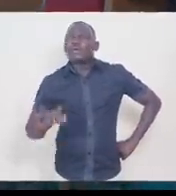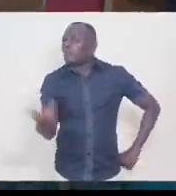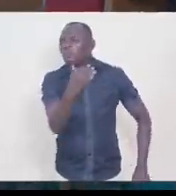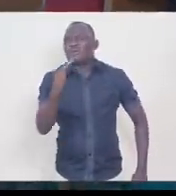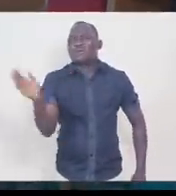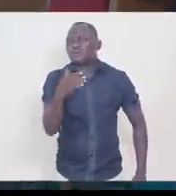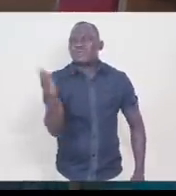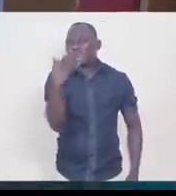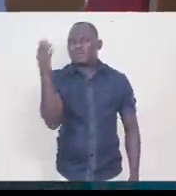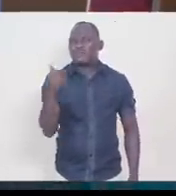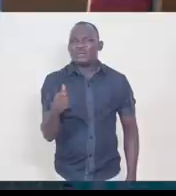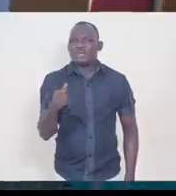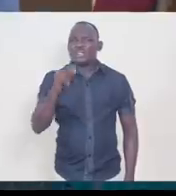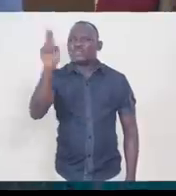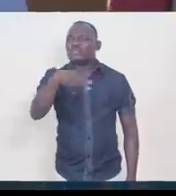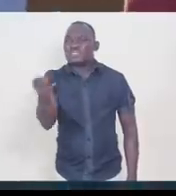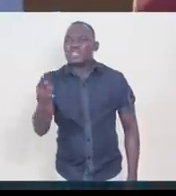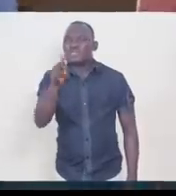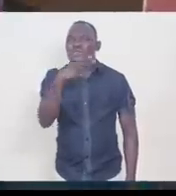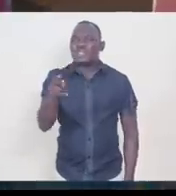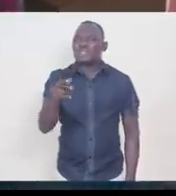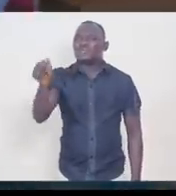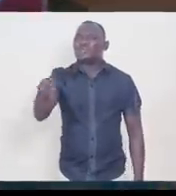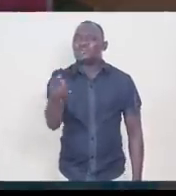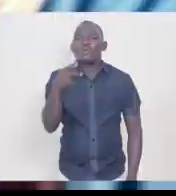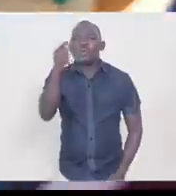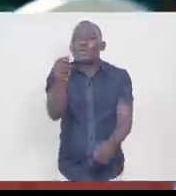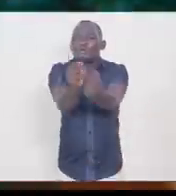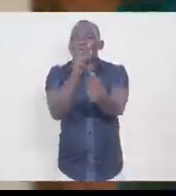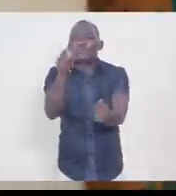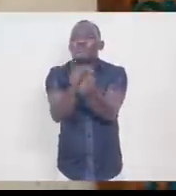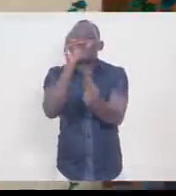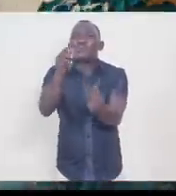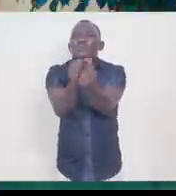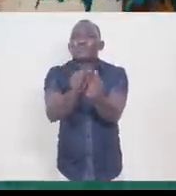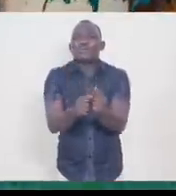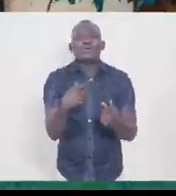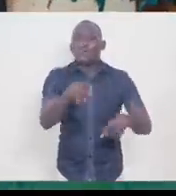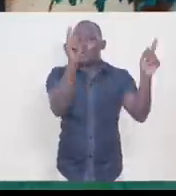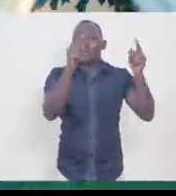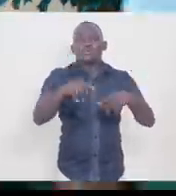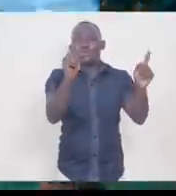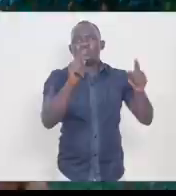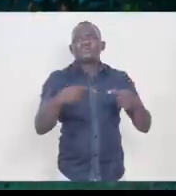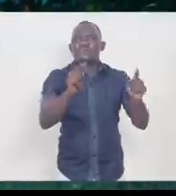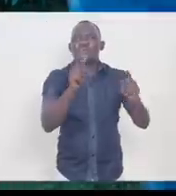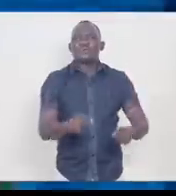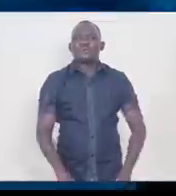What is come on, let's go. What's going on here? Let's go. No, you slap people. Why you have your put in jail. Nonsense. Where is she taking back? Hey, come.